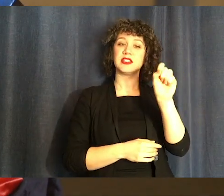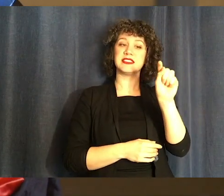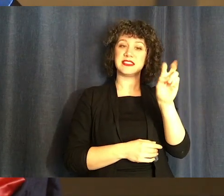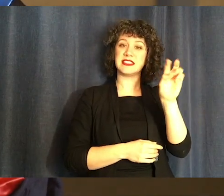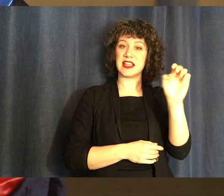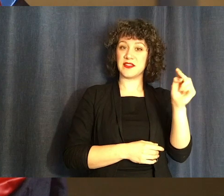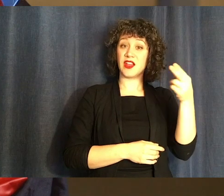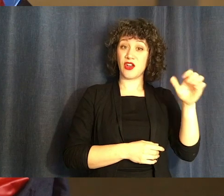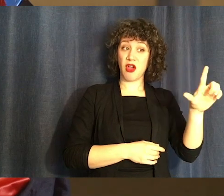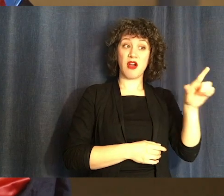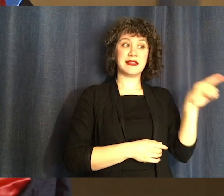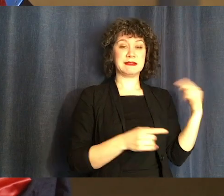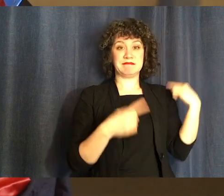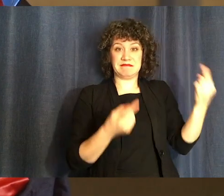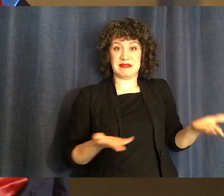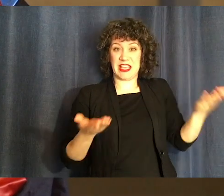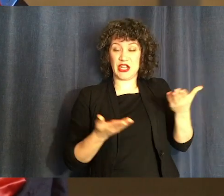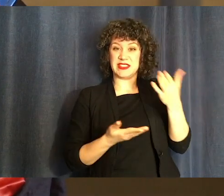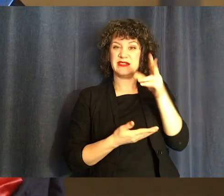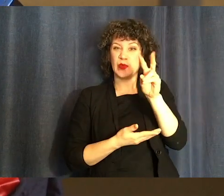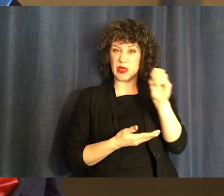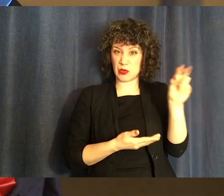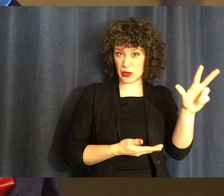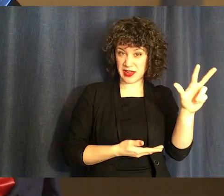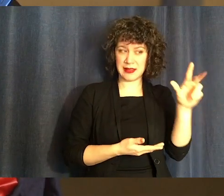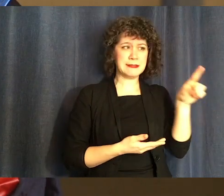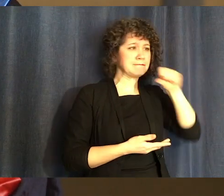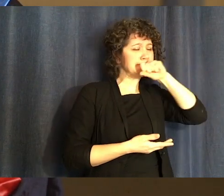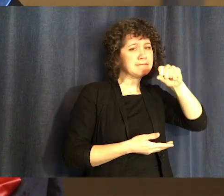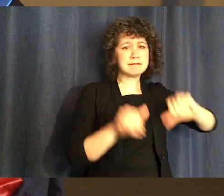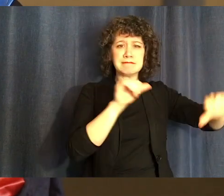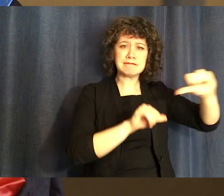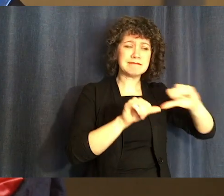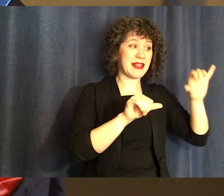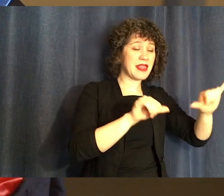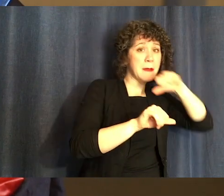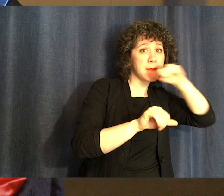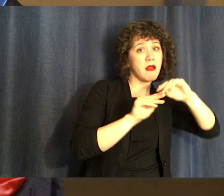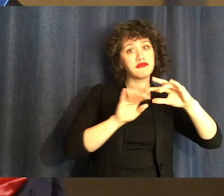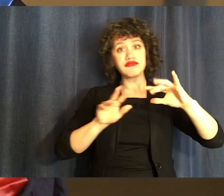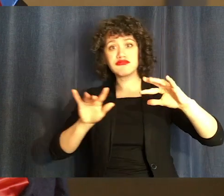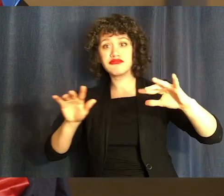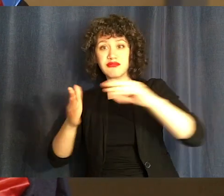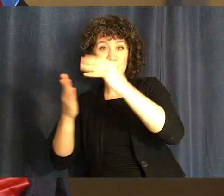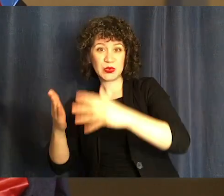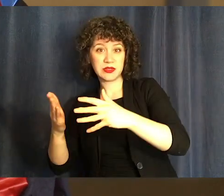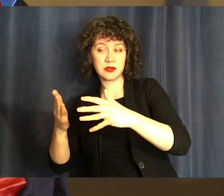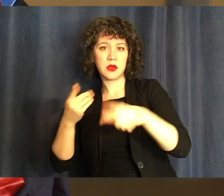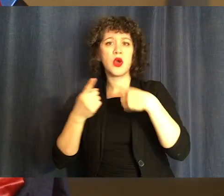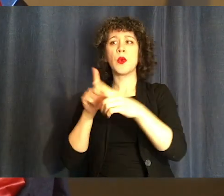school. Mr. Hall's love of science is infectious, and it carries over to his students. When asked, who is your favorite